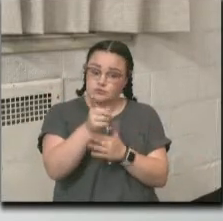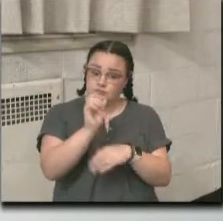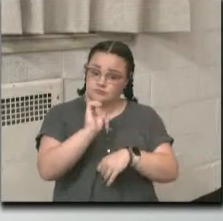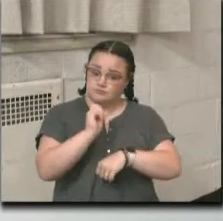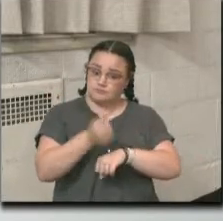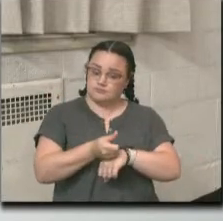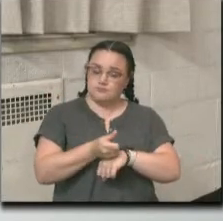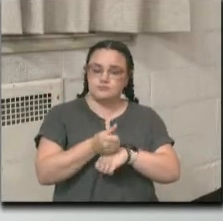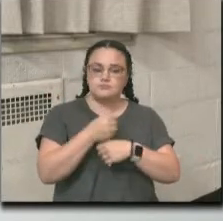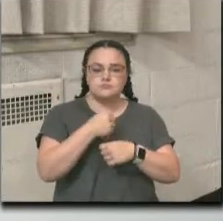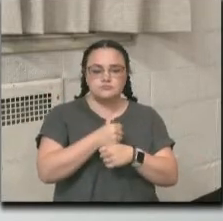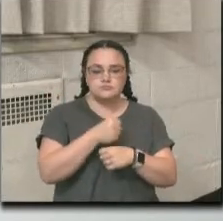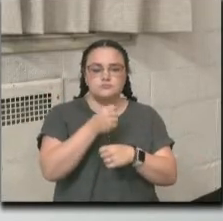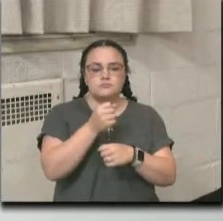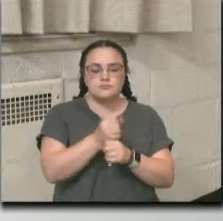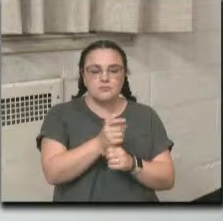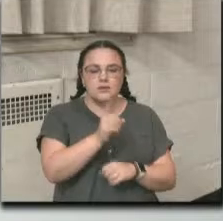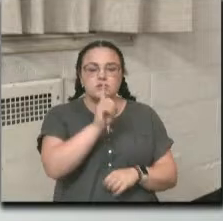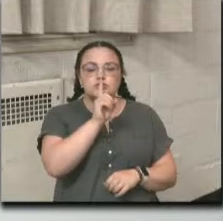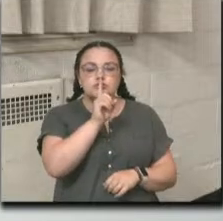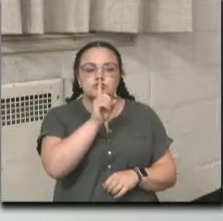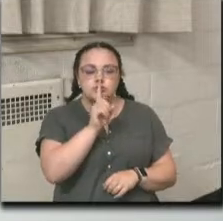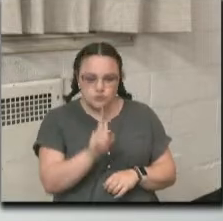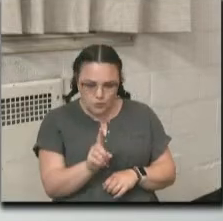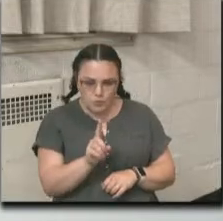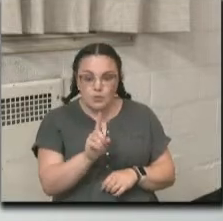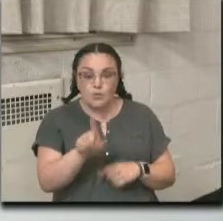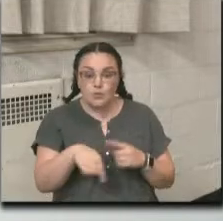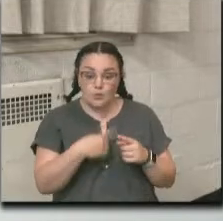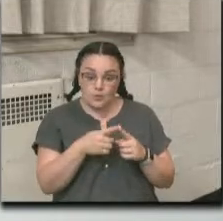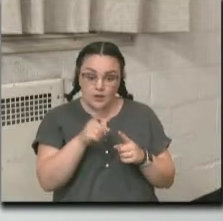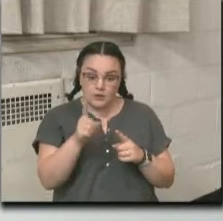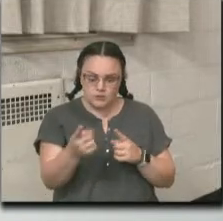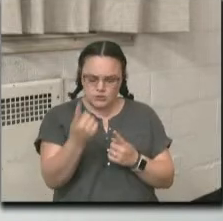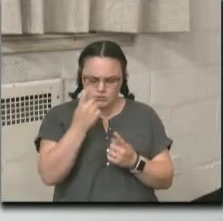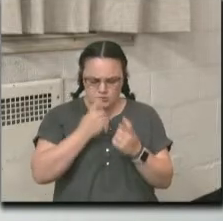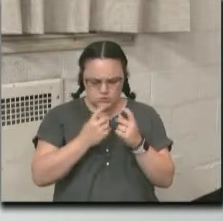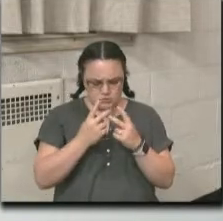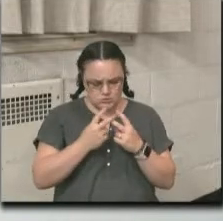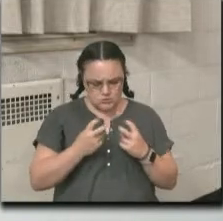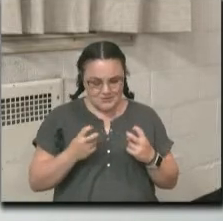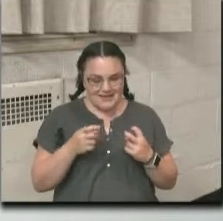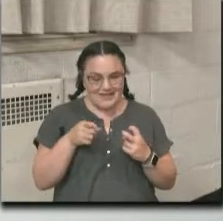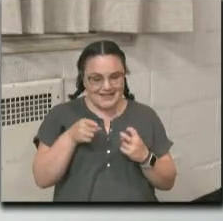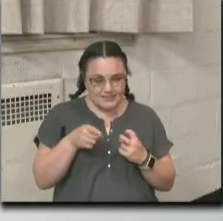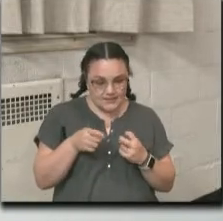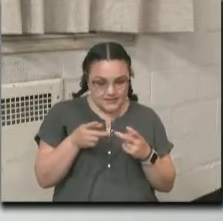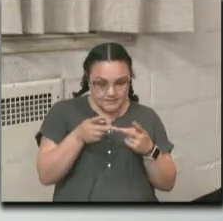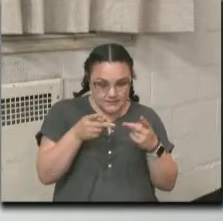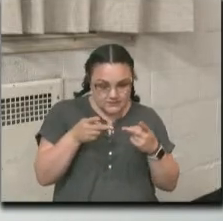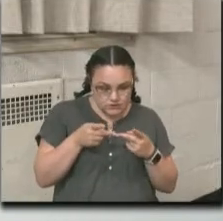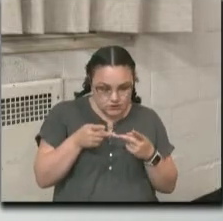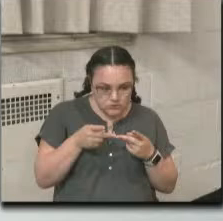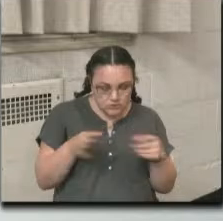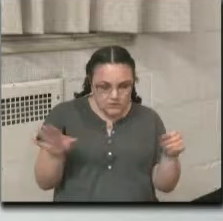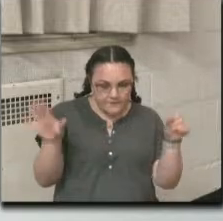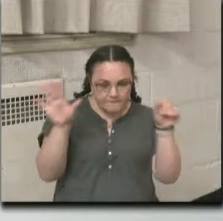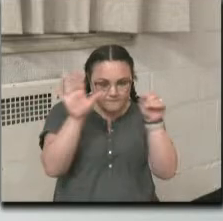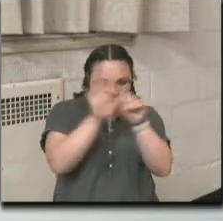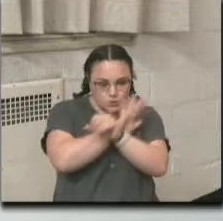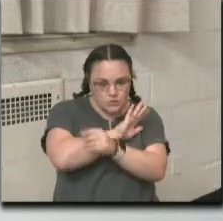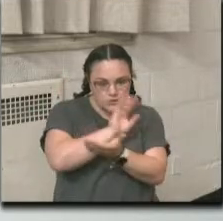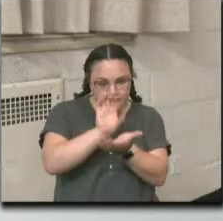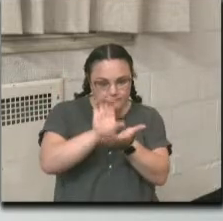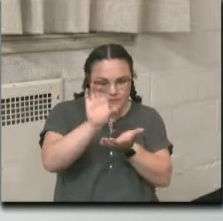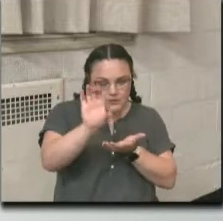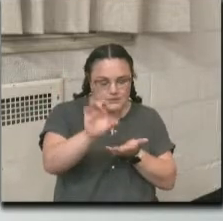will ensure with your questions that this portion is fully funded, period.